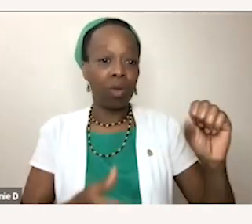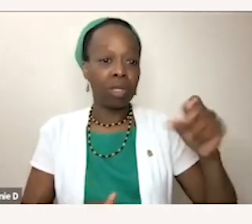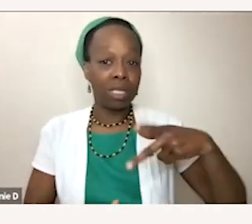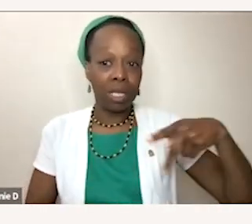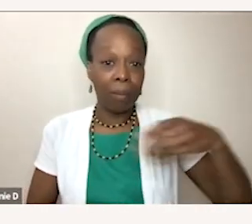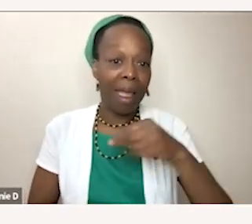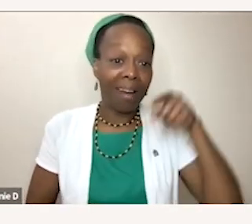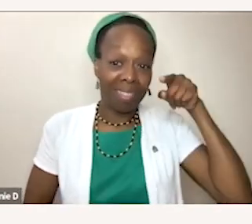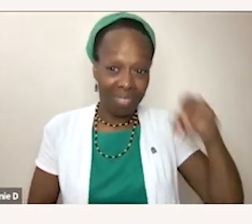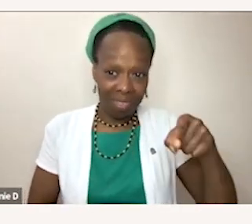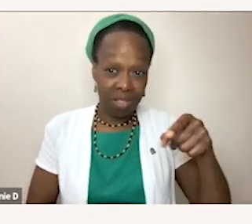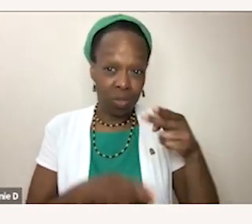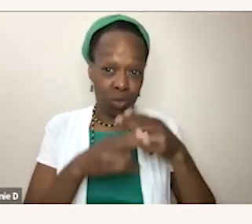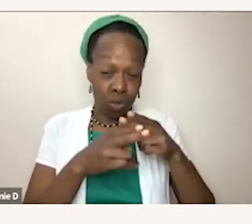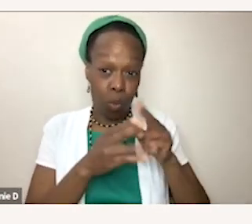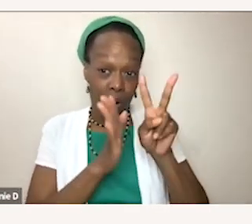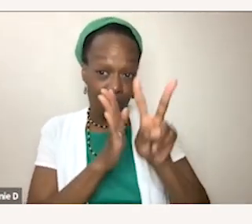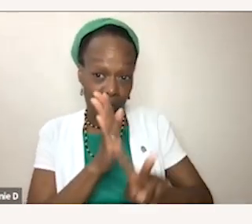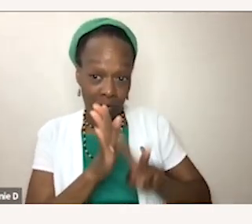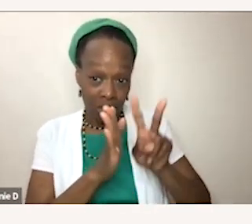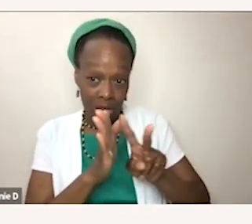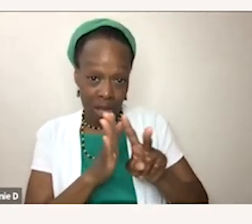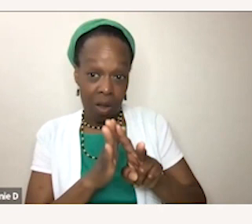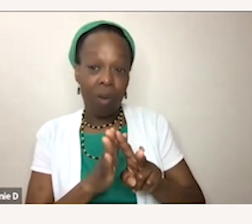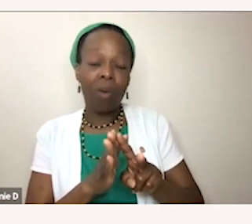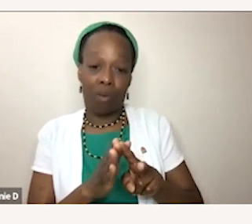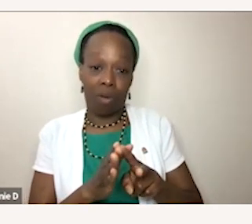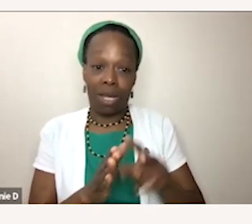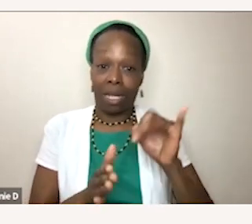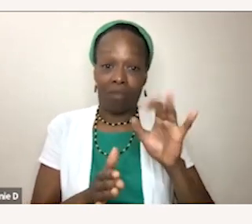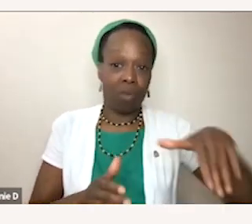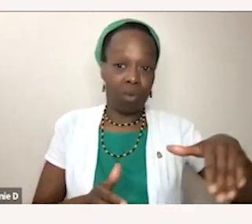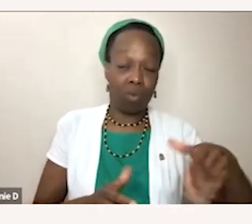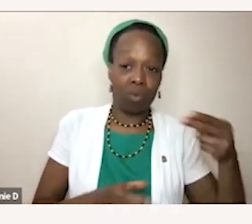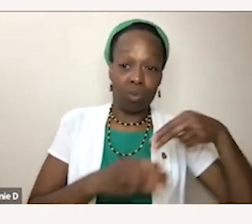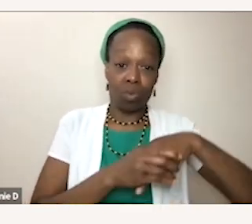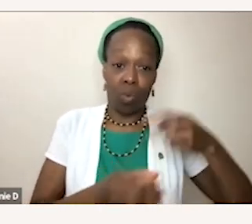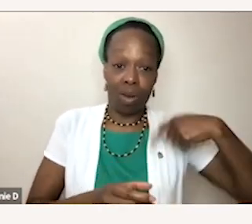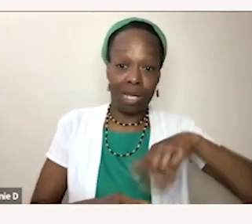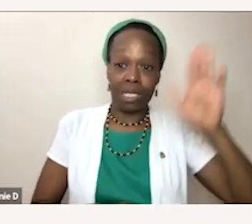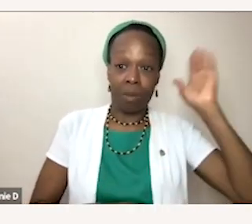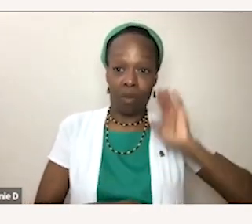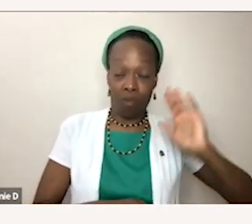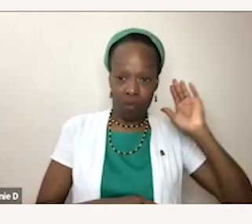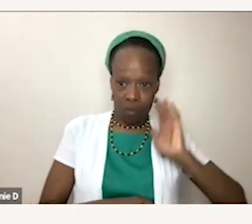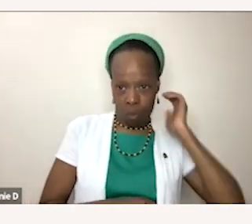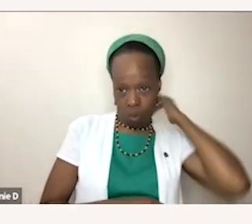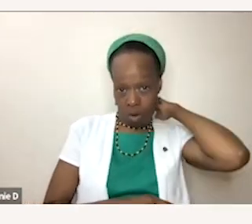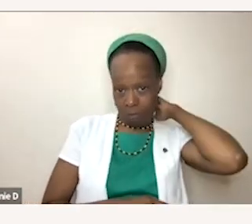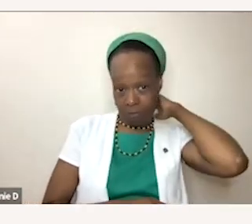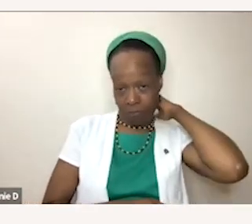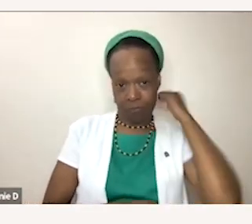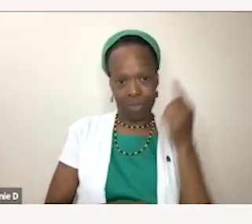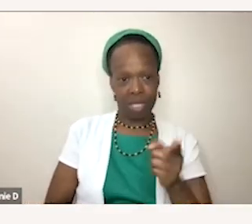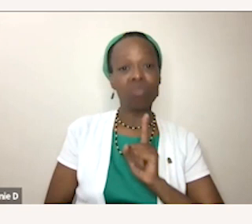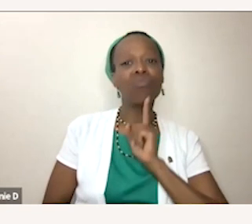And this little video clip, for those of you who haven't got to join us for earlier webinars in this series,